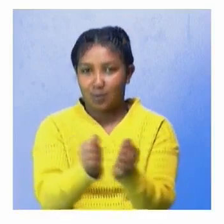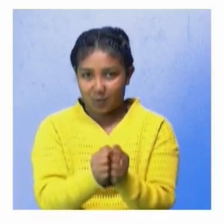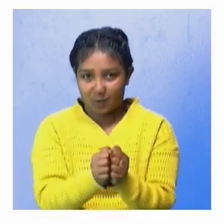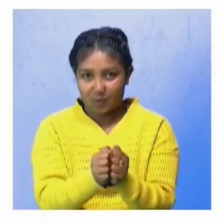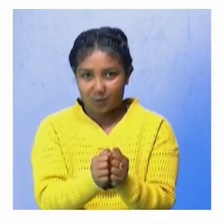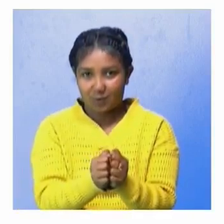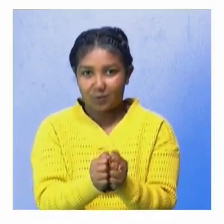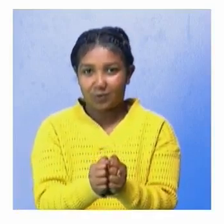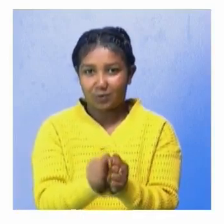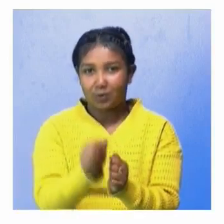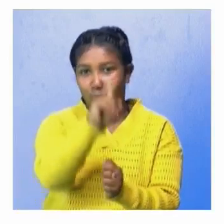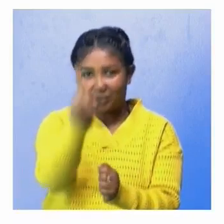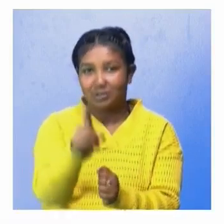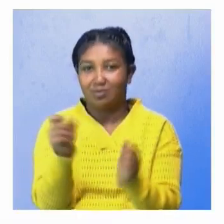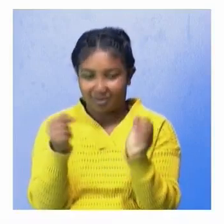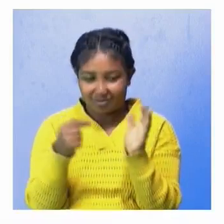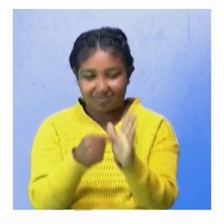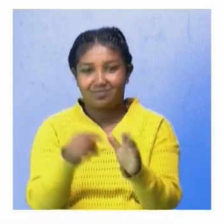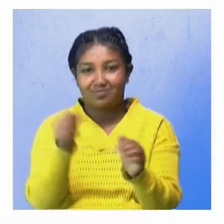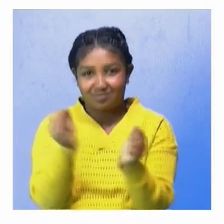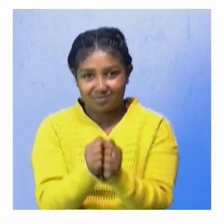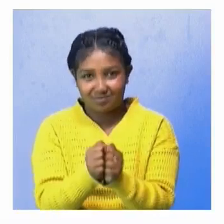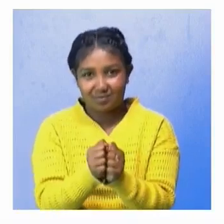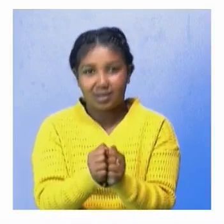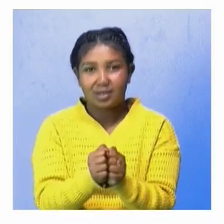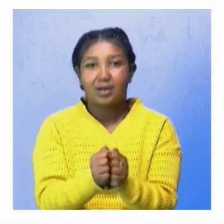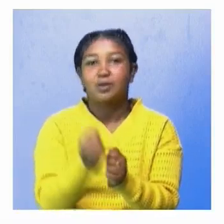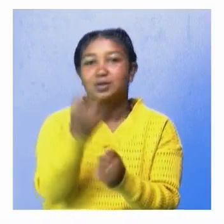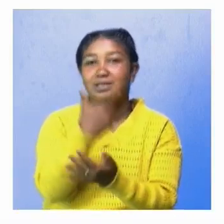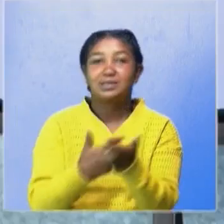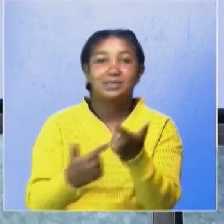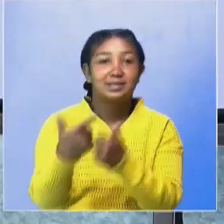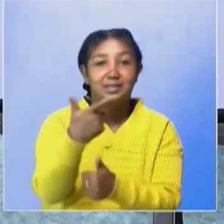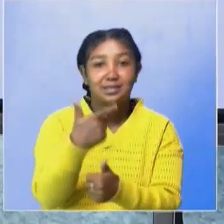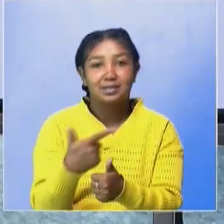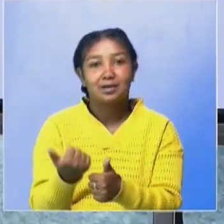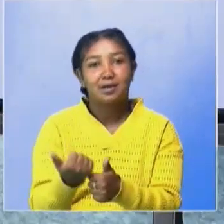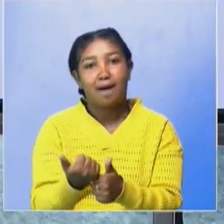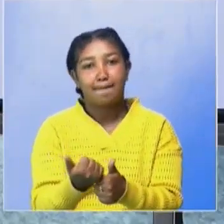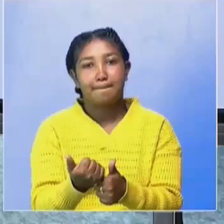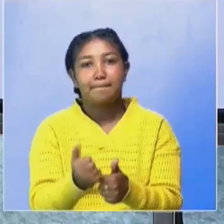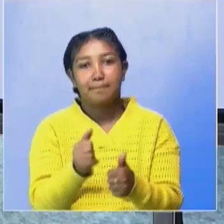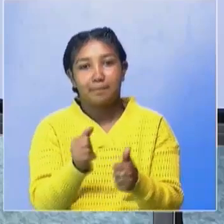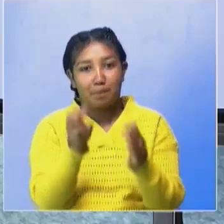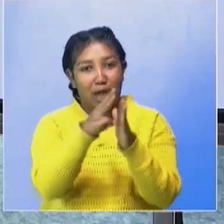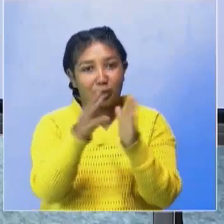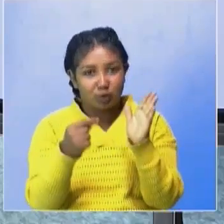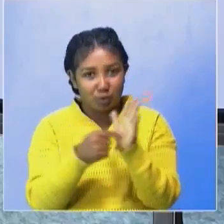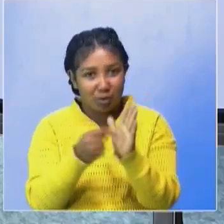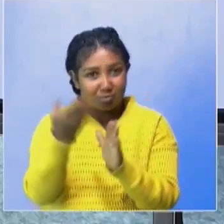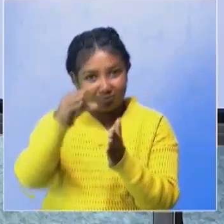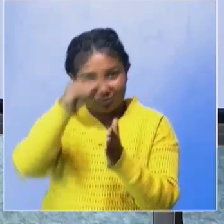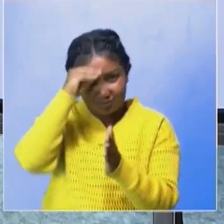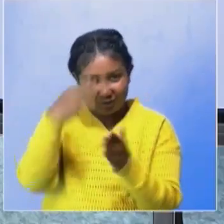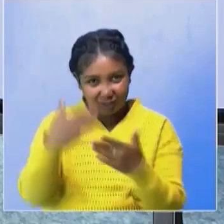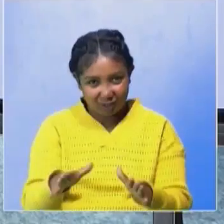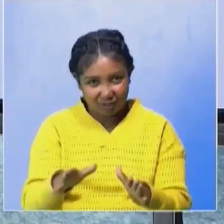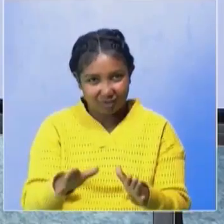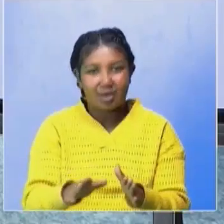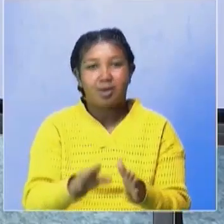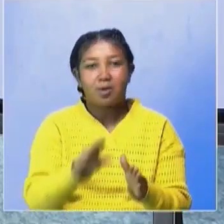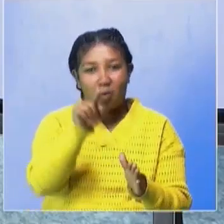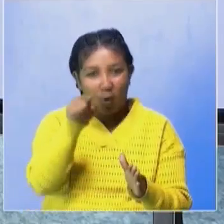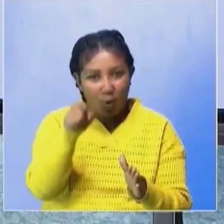We can use question mark. So we will discuss also punctuation markers. That was previous lesson also.